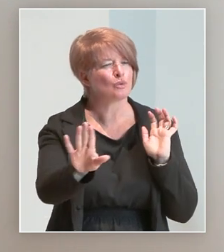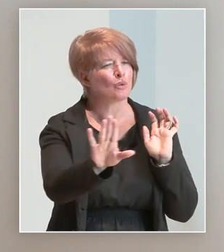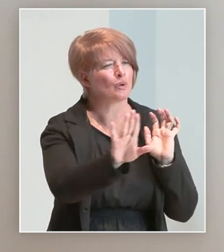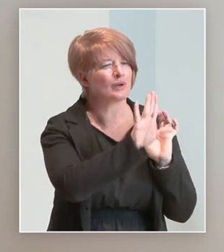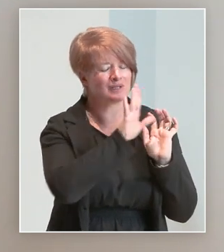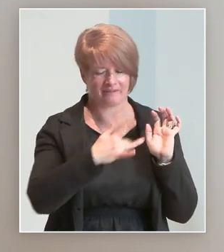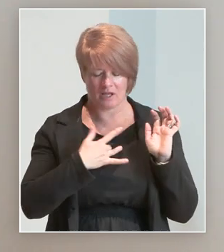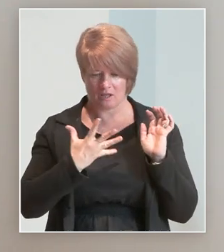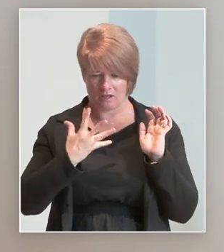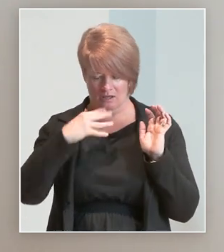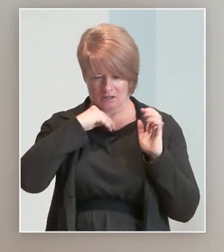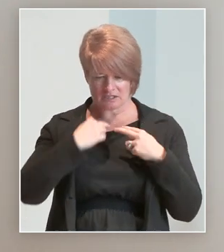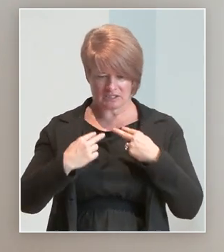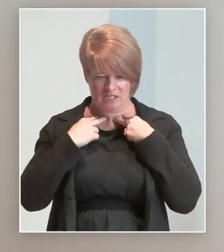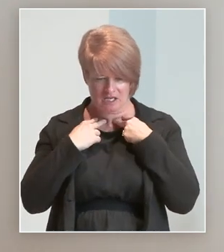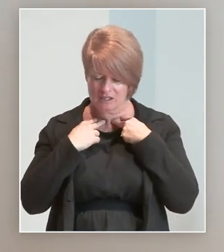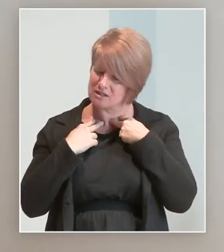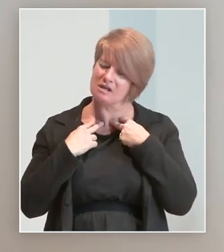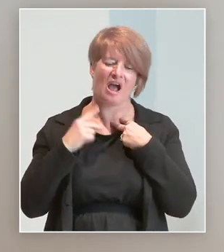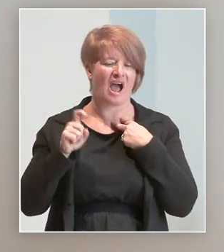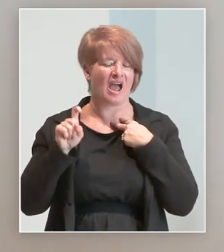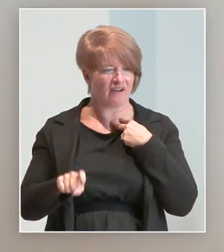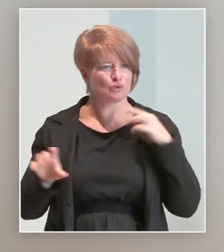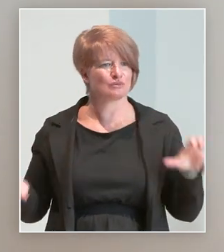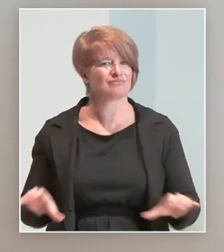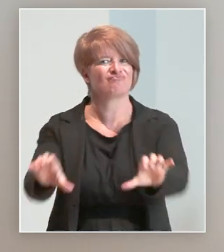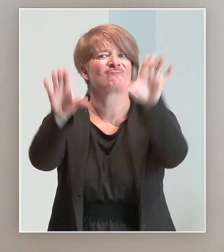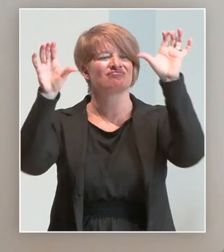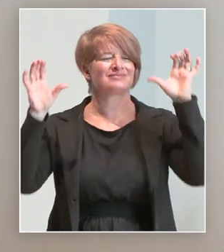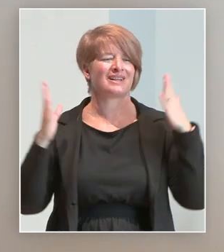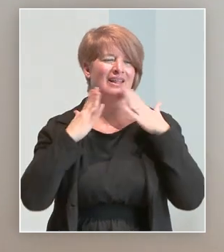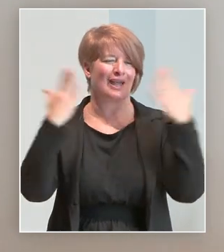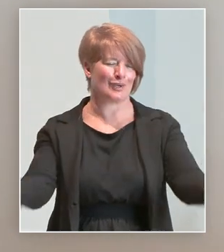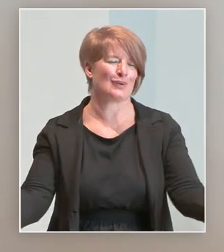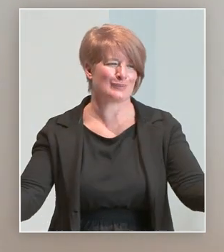to leave and launches you into action? Thank you.